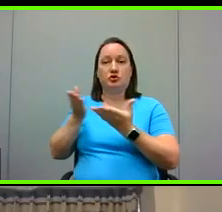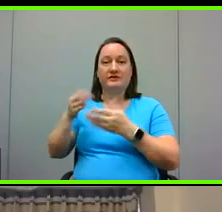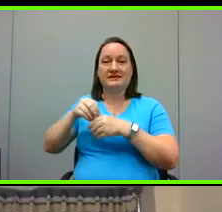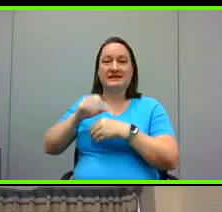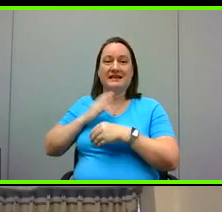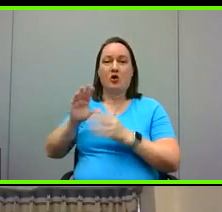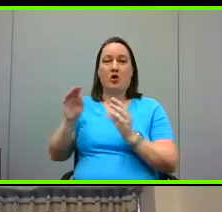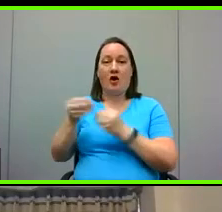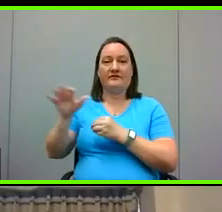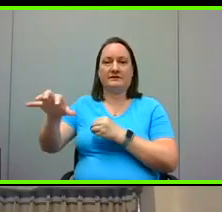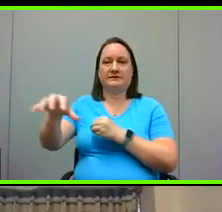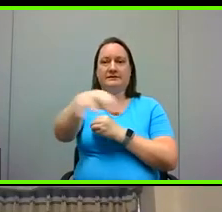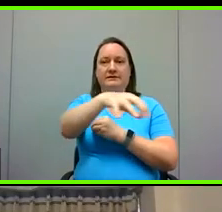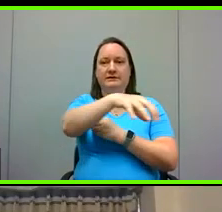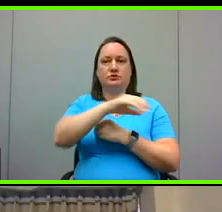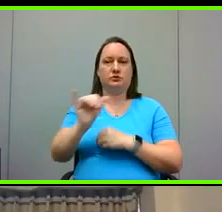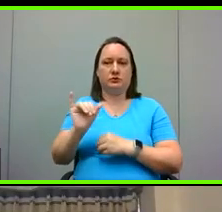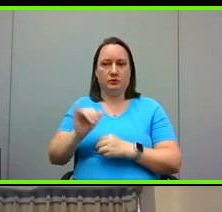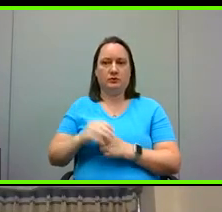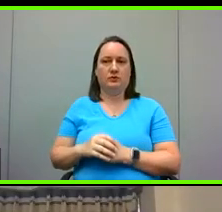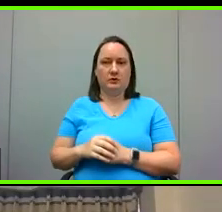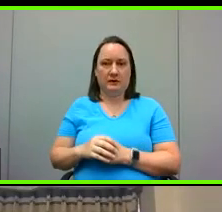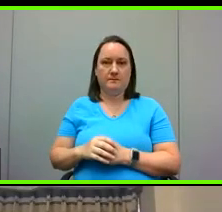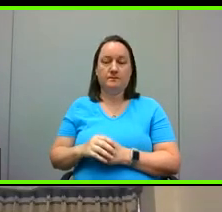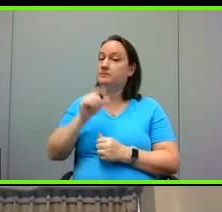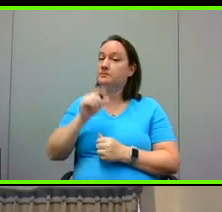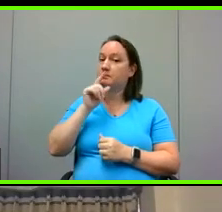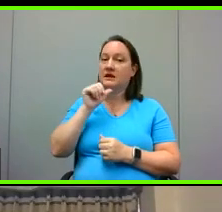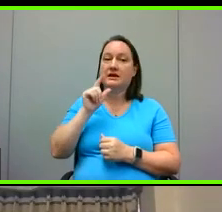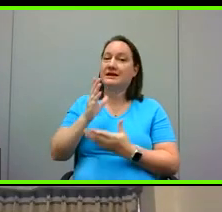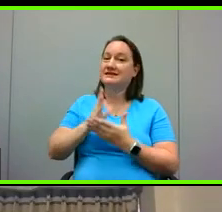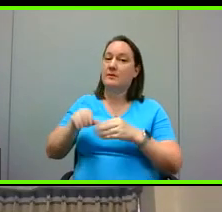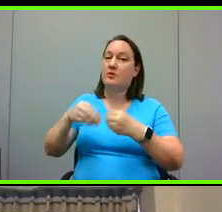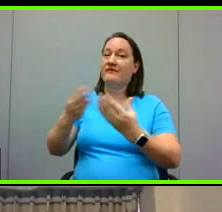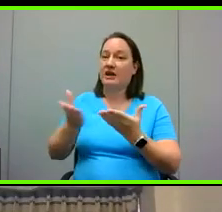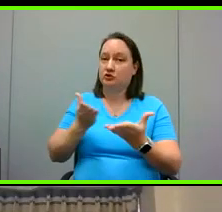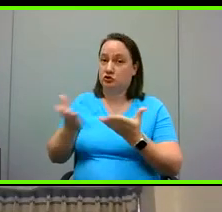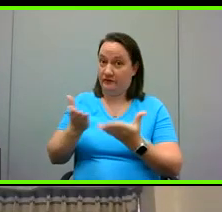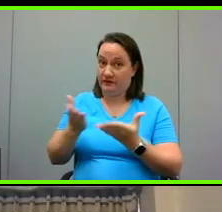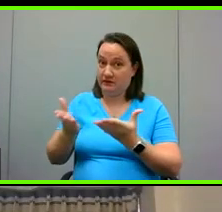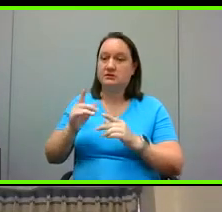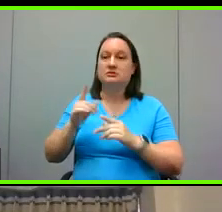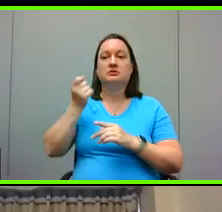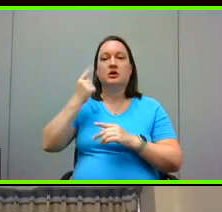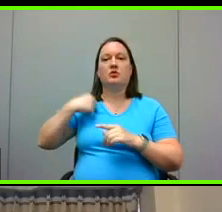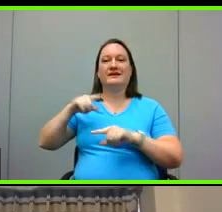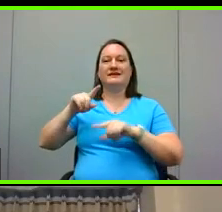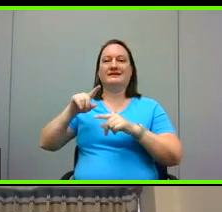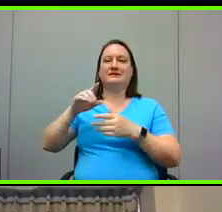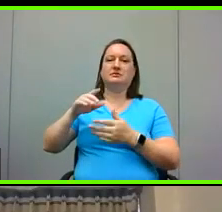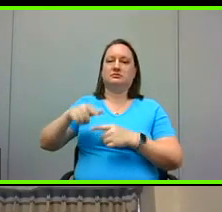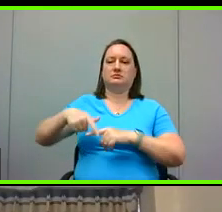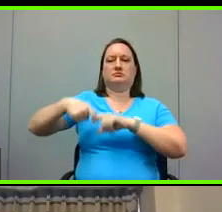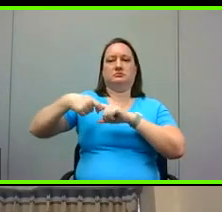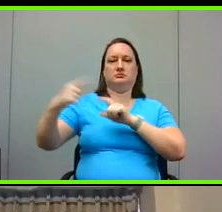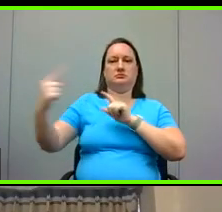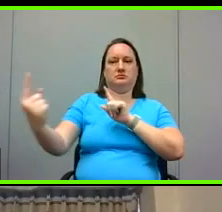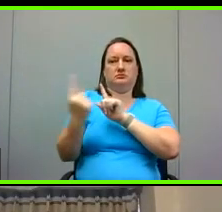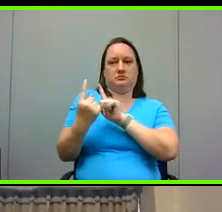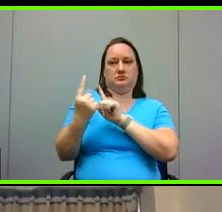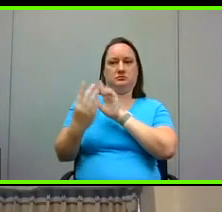offices around the state. We did not stop providing services. We actually just stopped face-to-face in-house